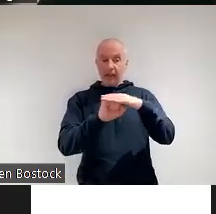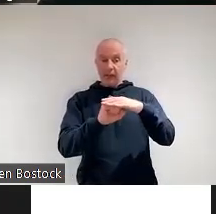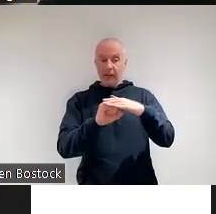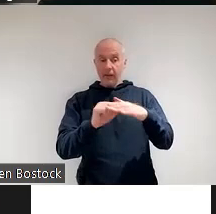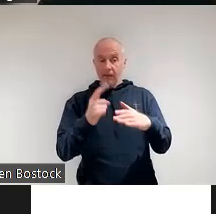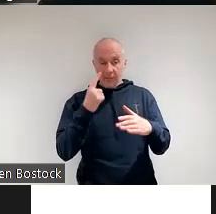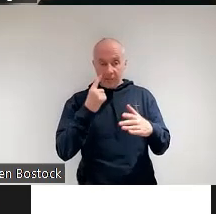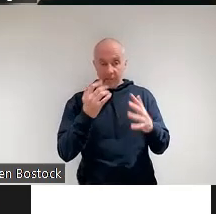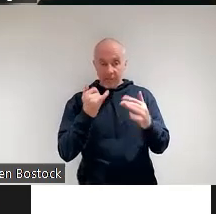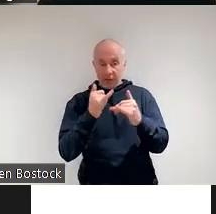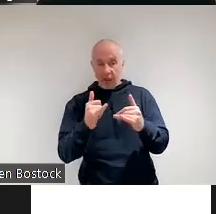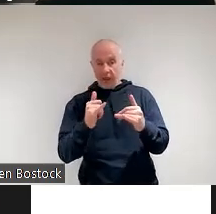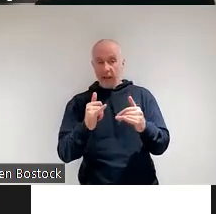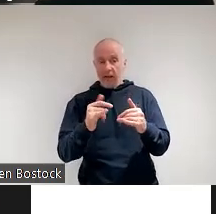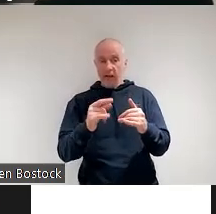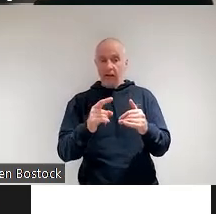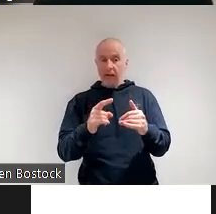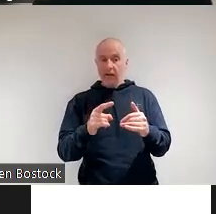you have the